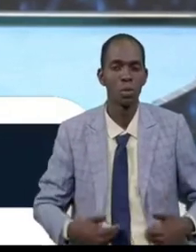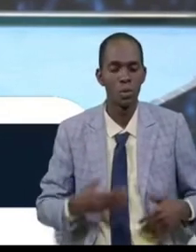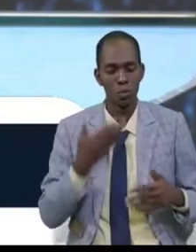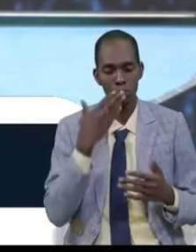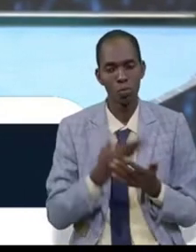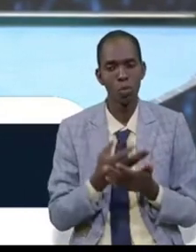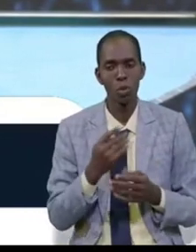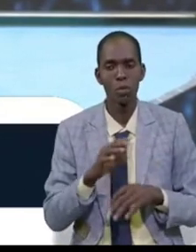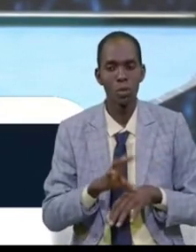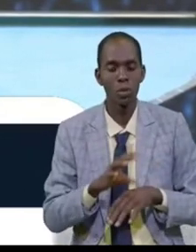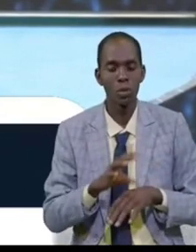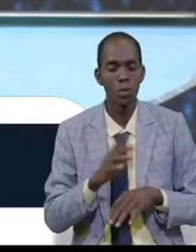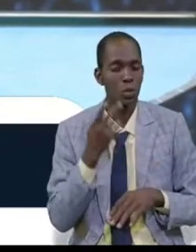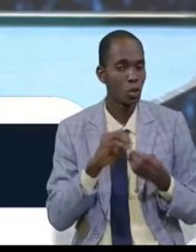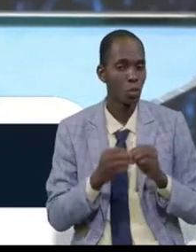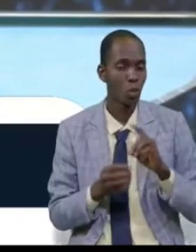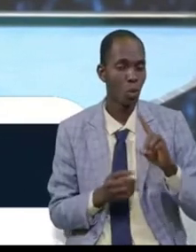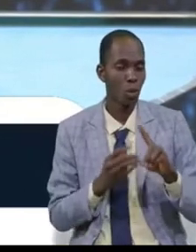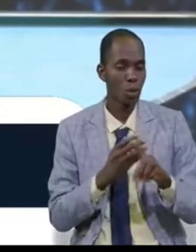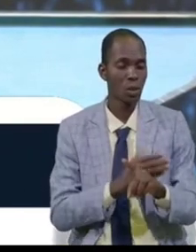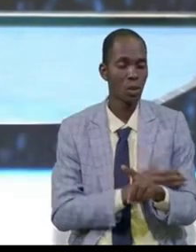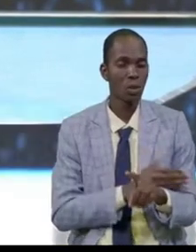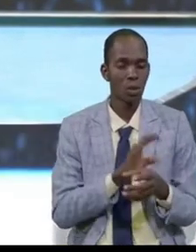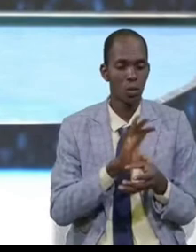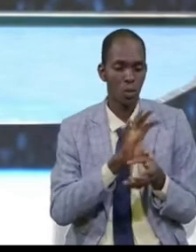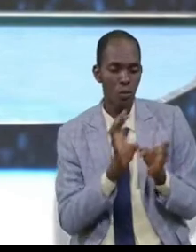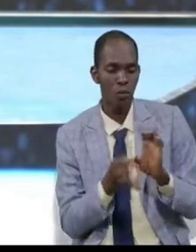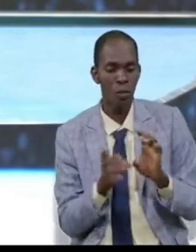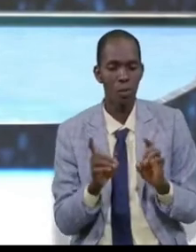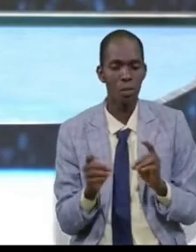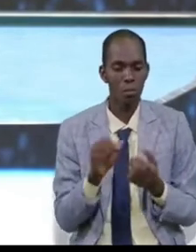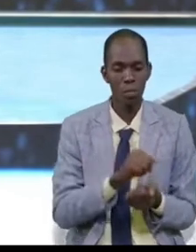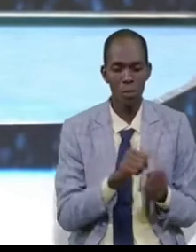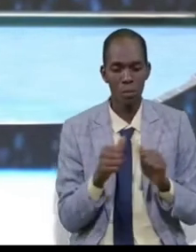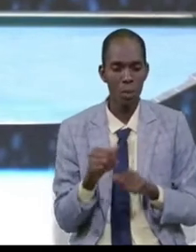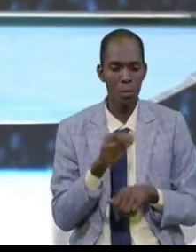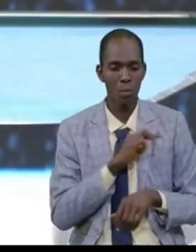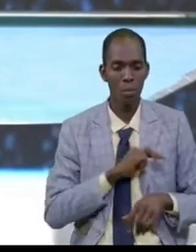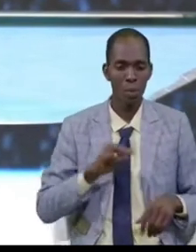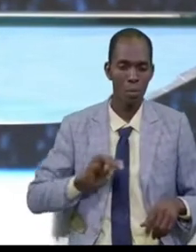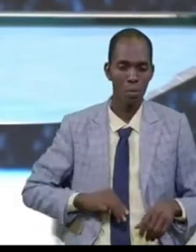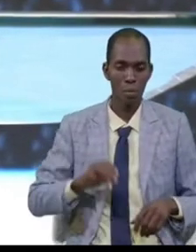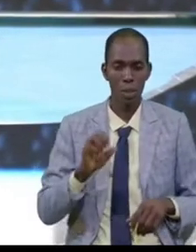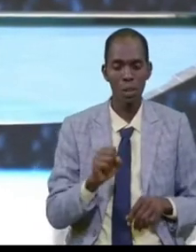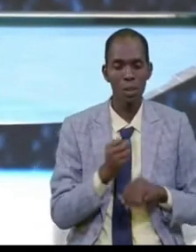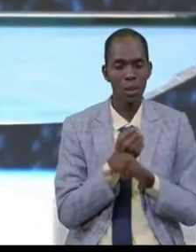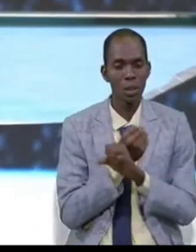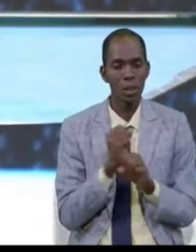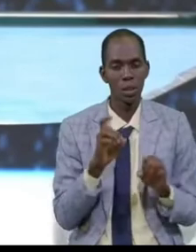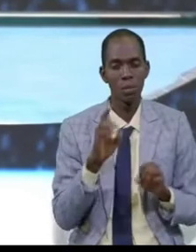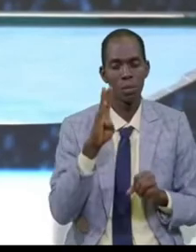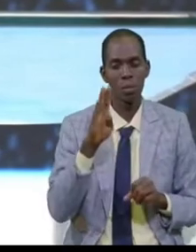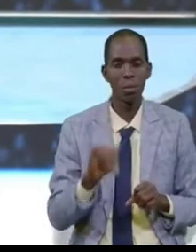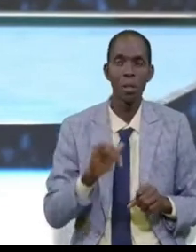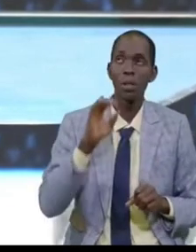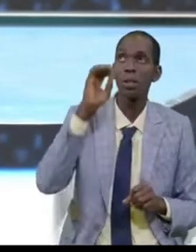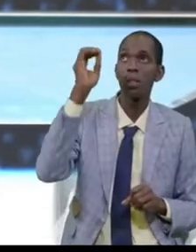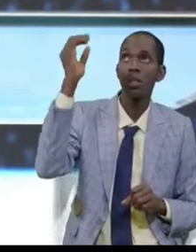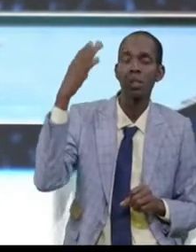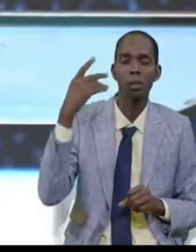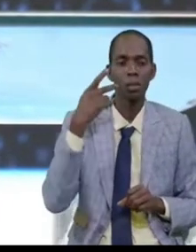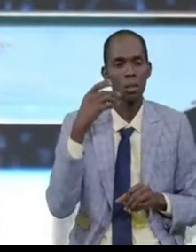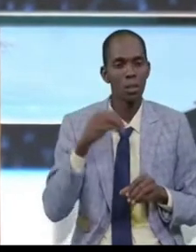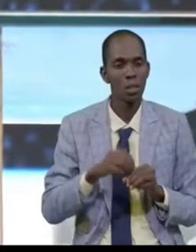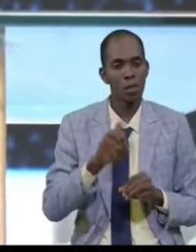at number one, converted, baptized members, saved by grace. It tells us